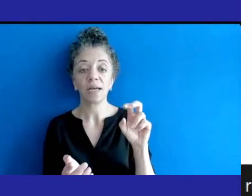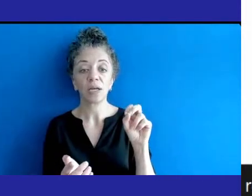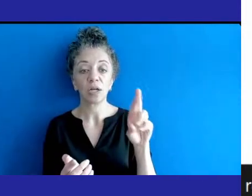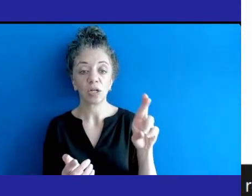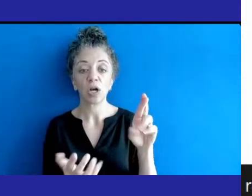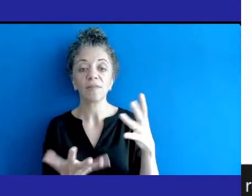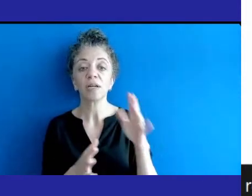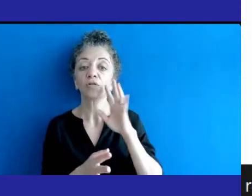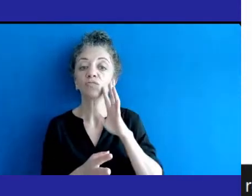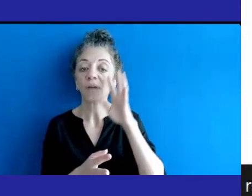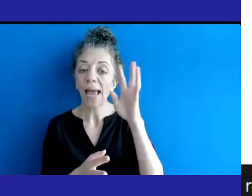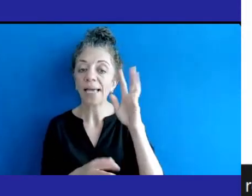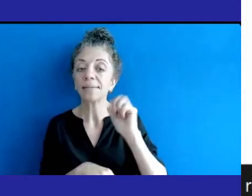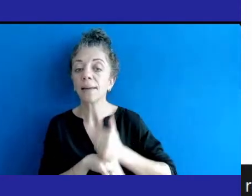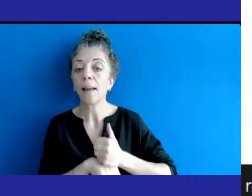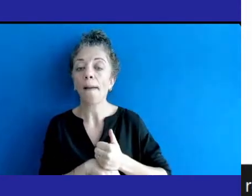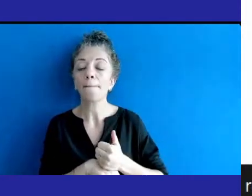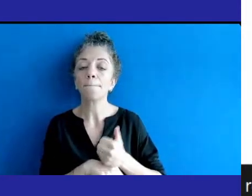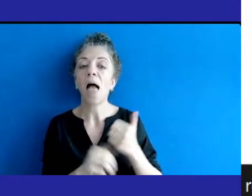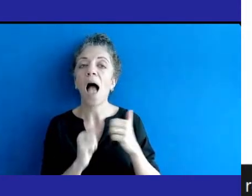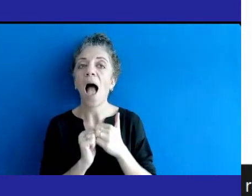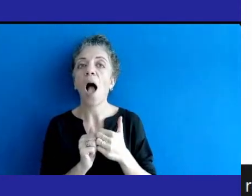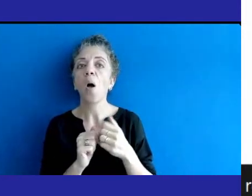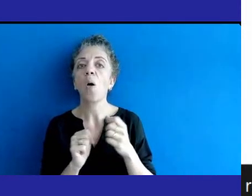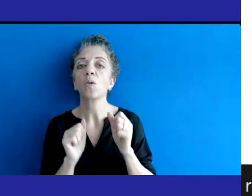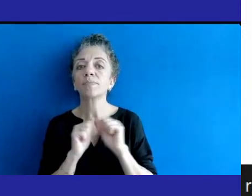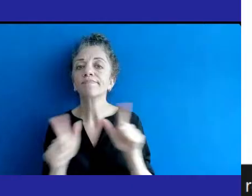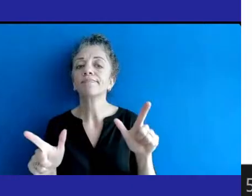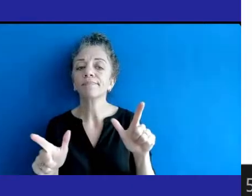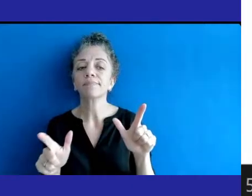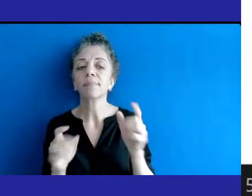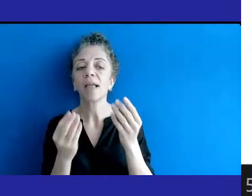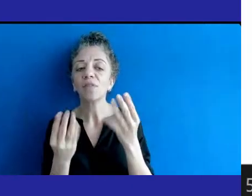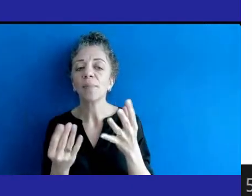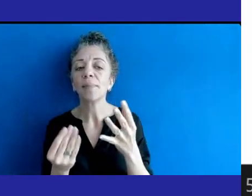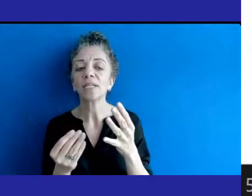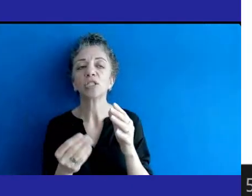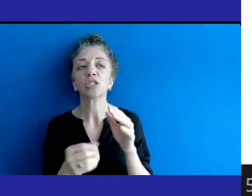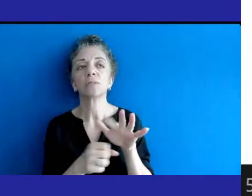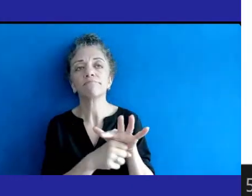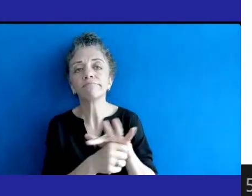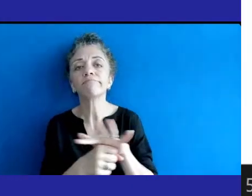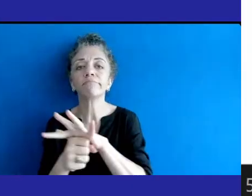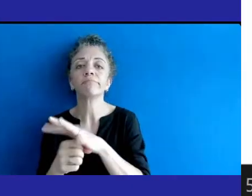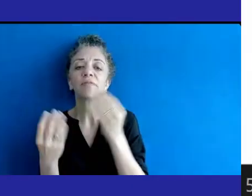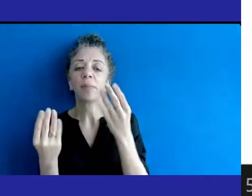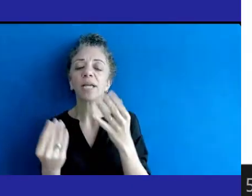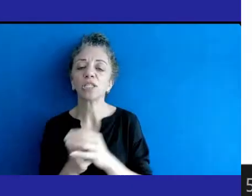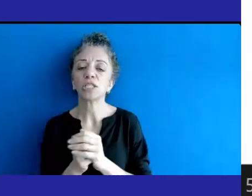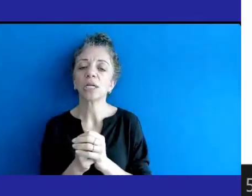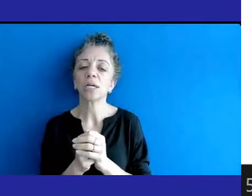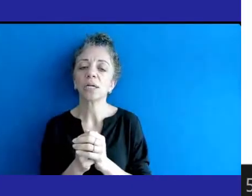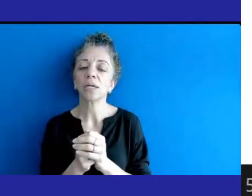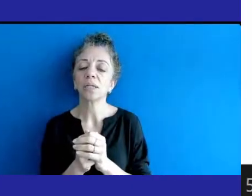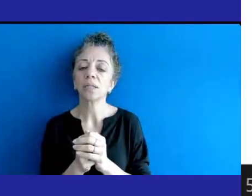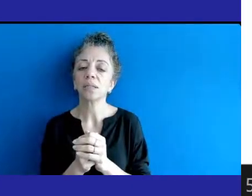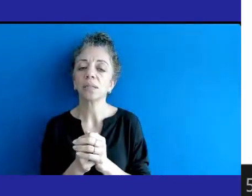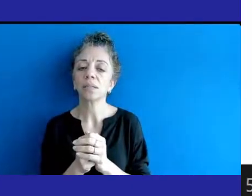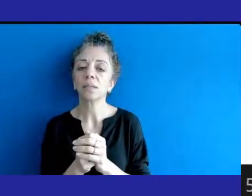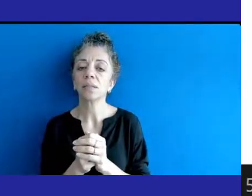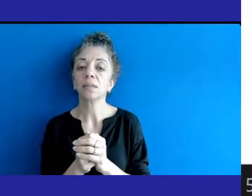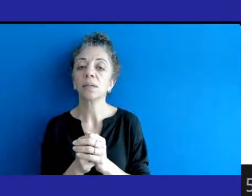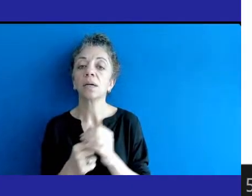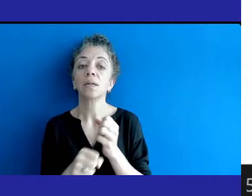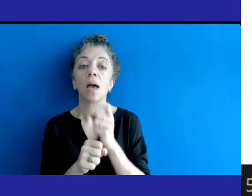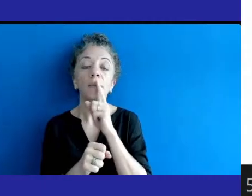out information on demographic information, have the plans, the providers return that information back